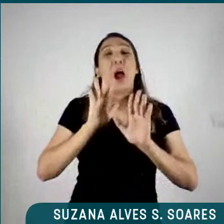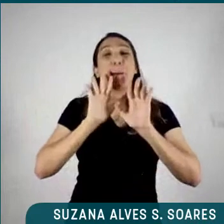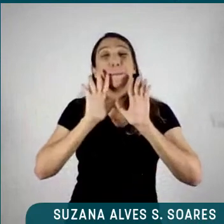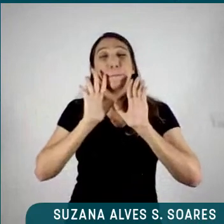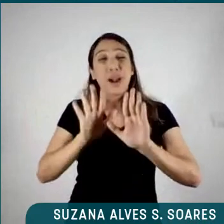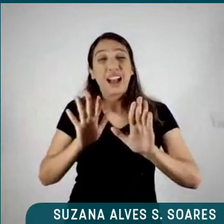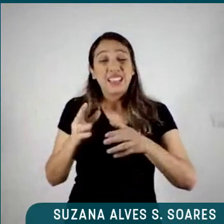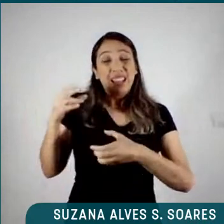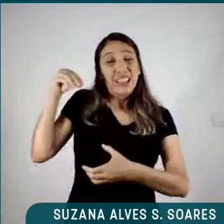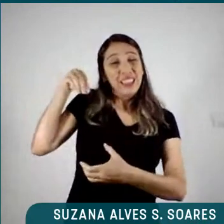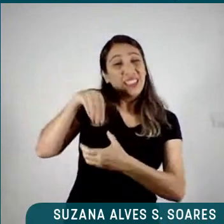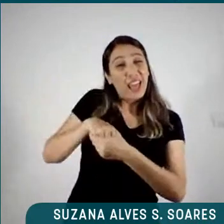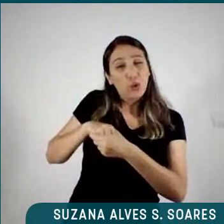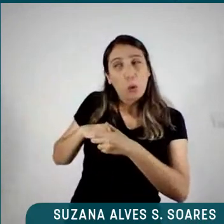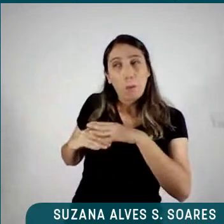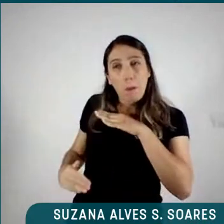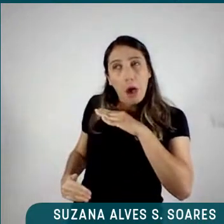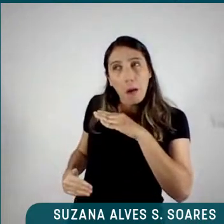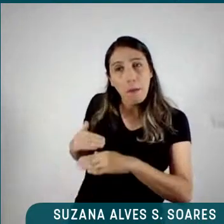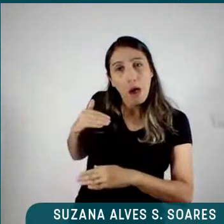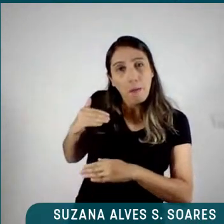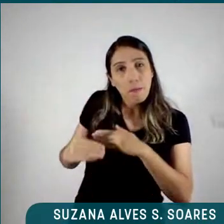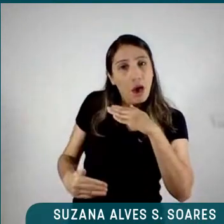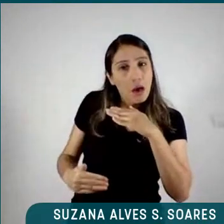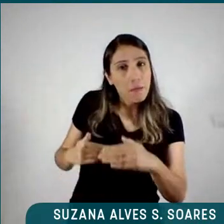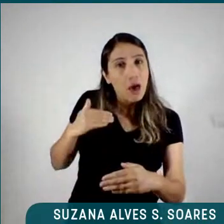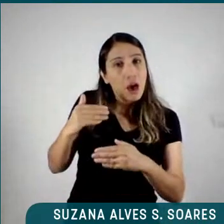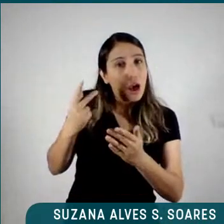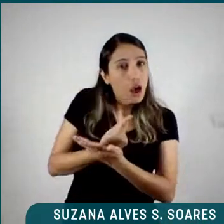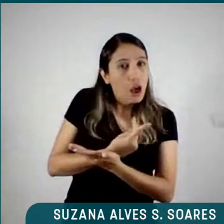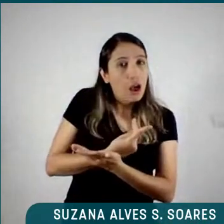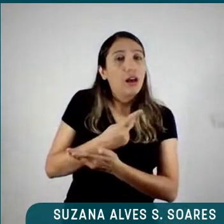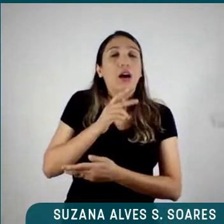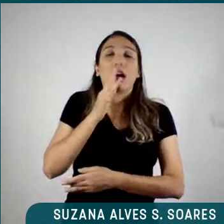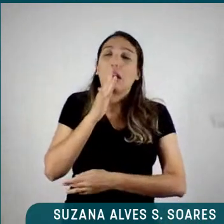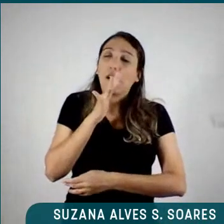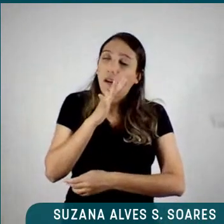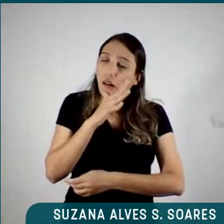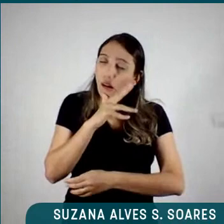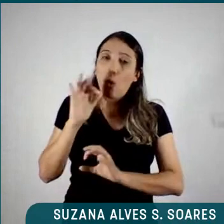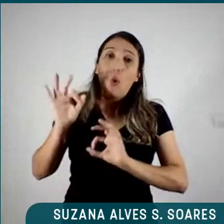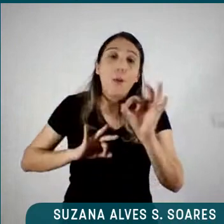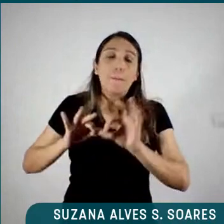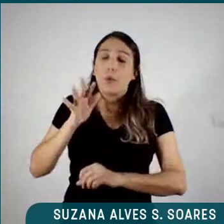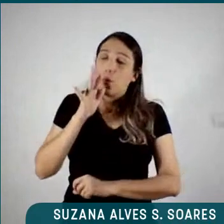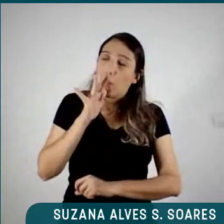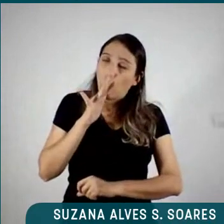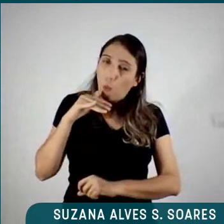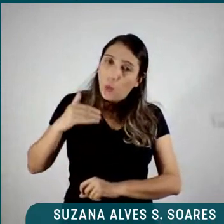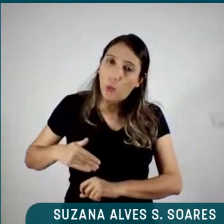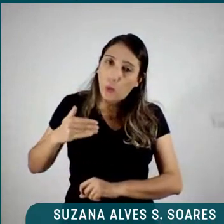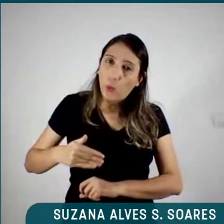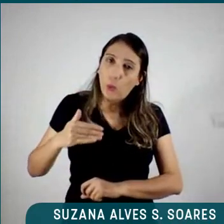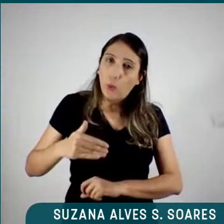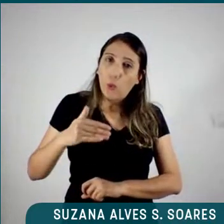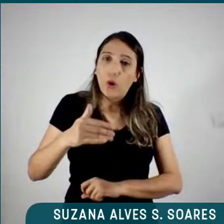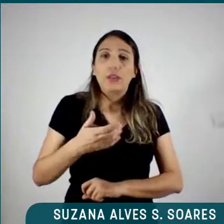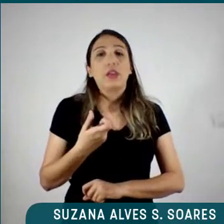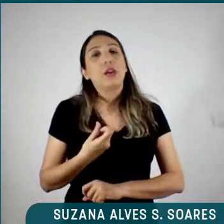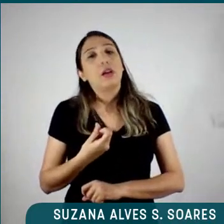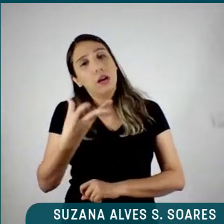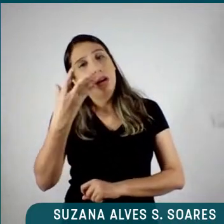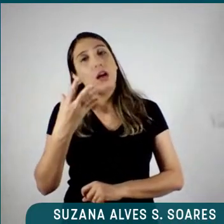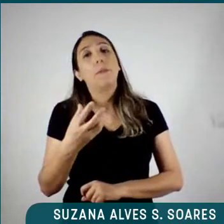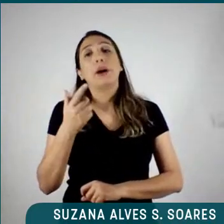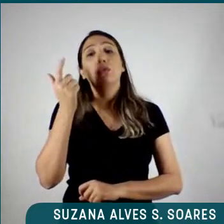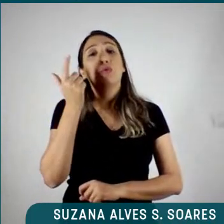to get the data, but the internal process between allocating the resources and getting the